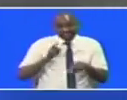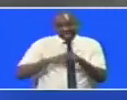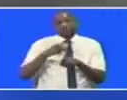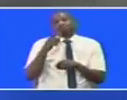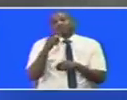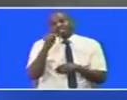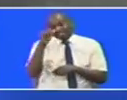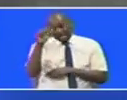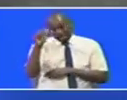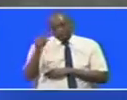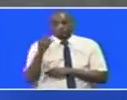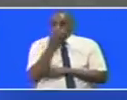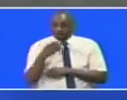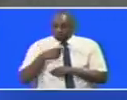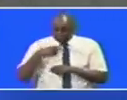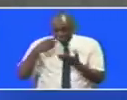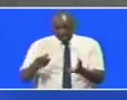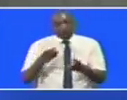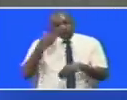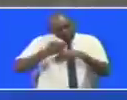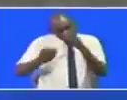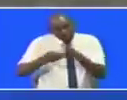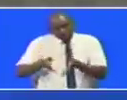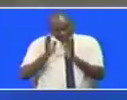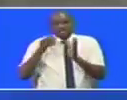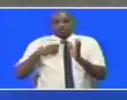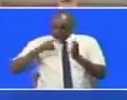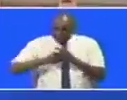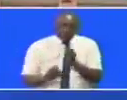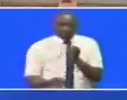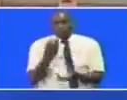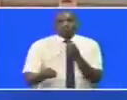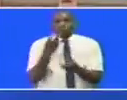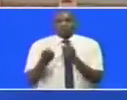Oil works to set up requisite infrastructure to kick off production.